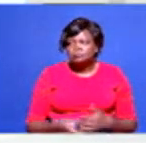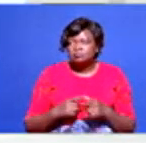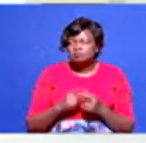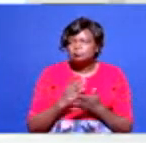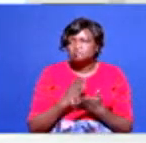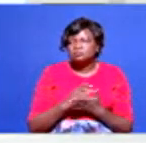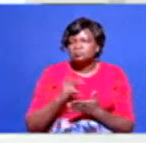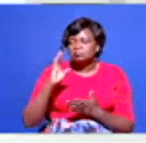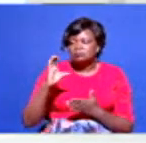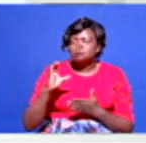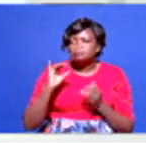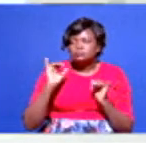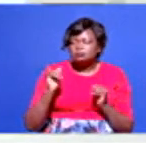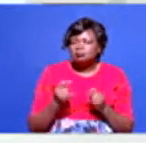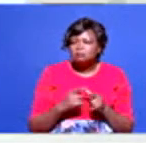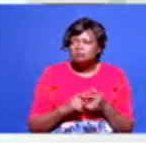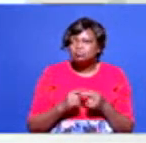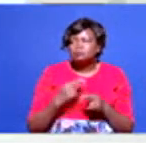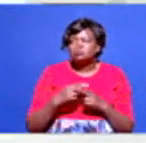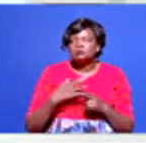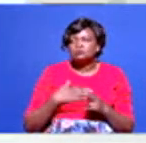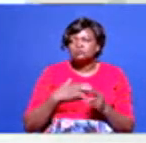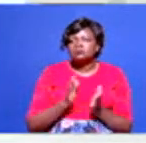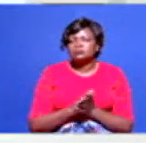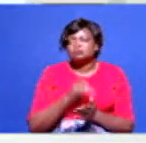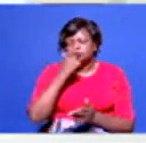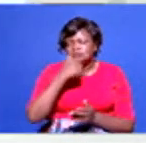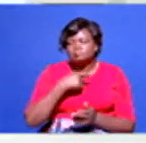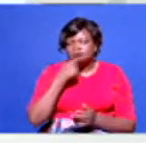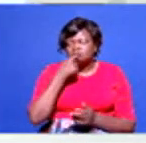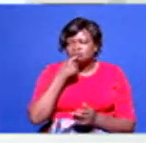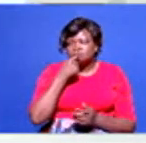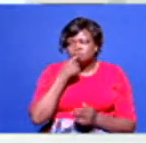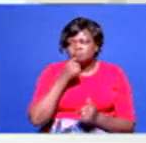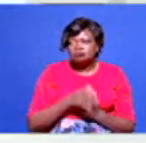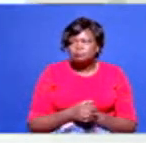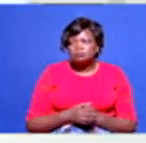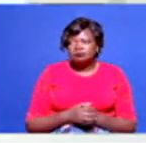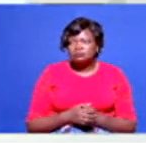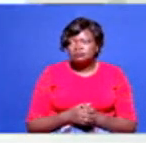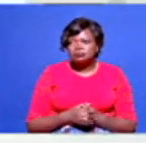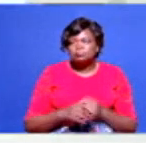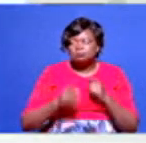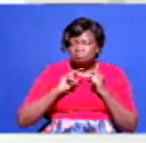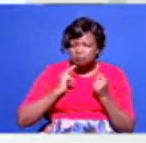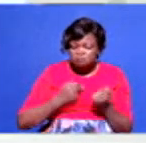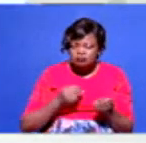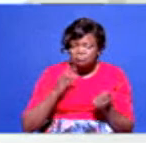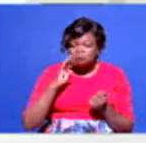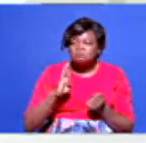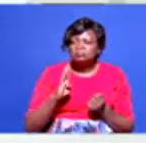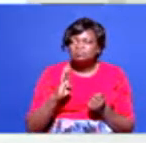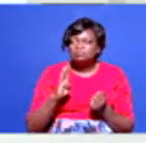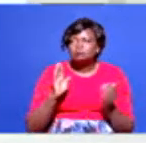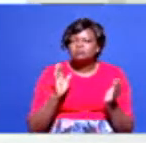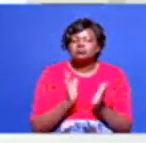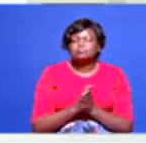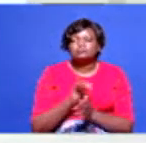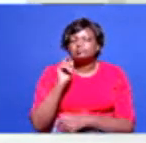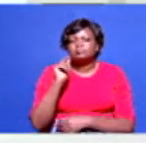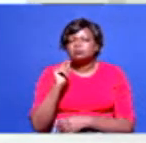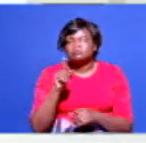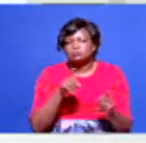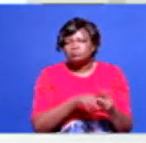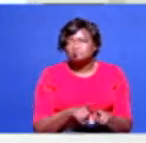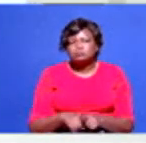KBC Channel 1, at Shiksha Arora, at John underscore Kago underscore M. Talk to us on Facebook, talk to us on Twitter as well. Send in